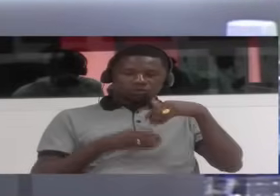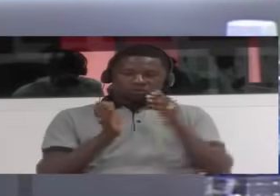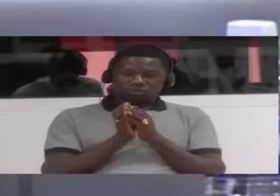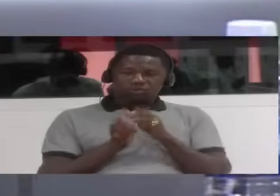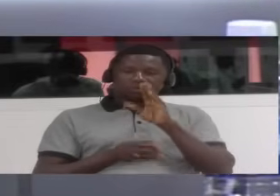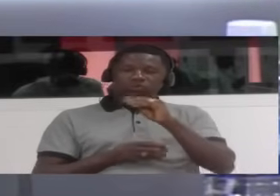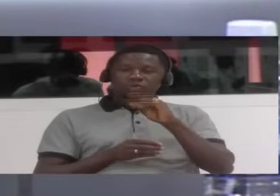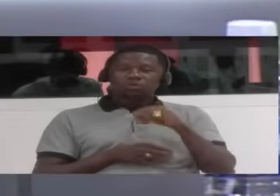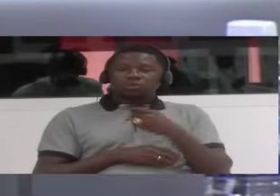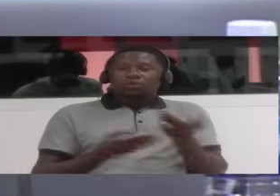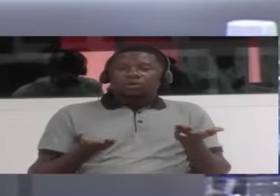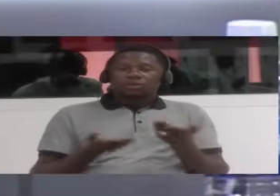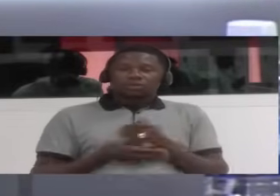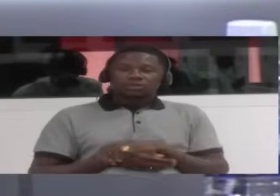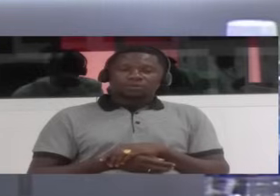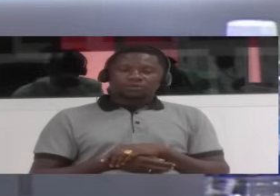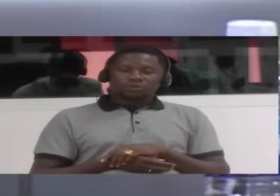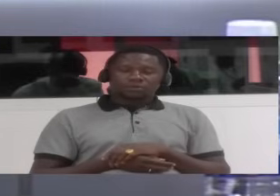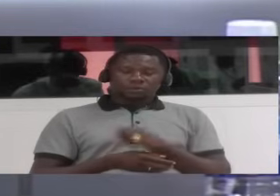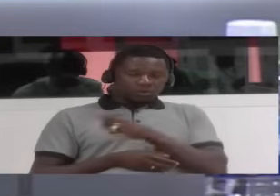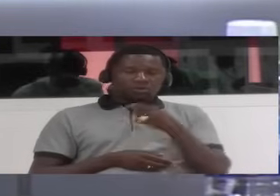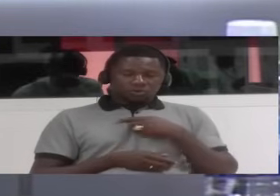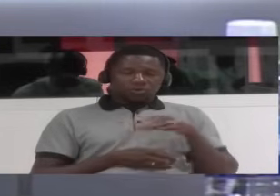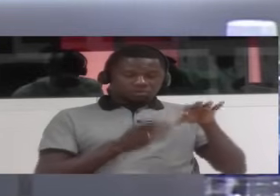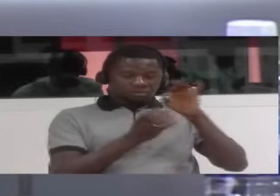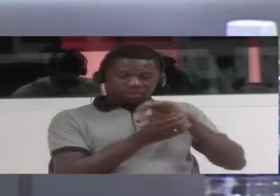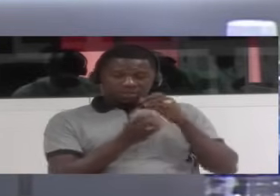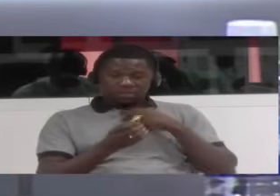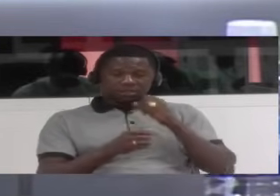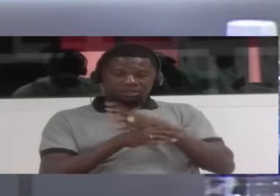also picking these Ghanaians.